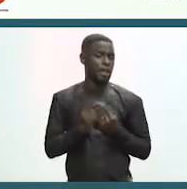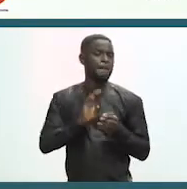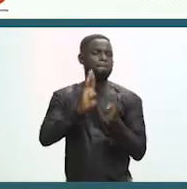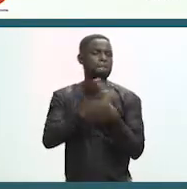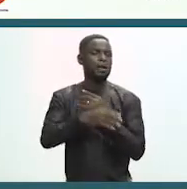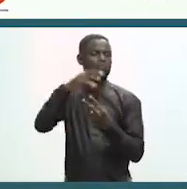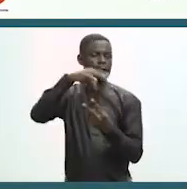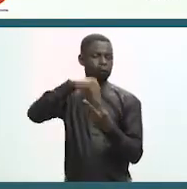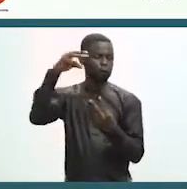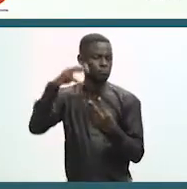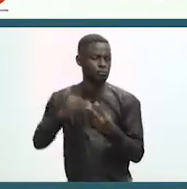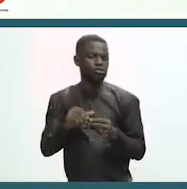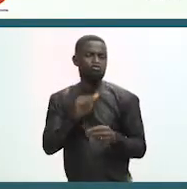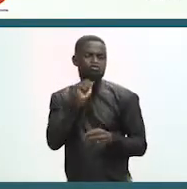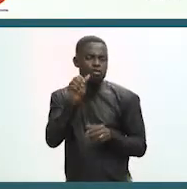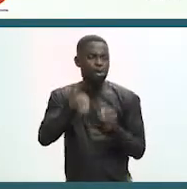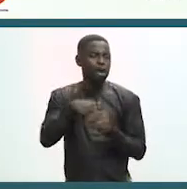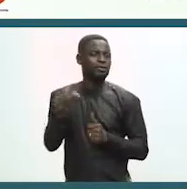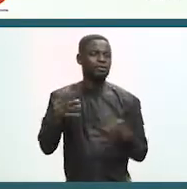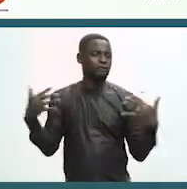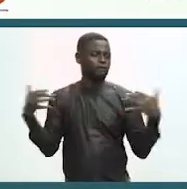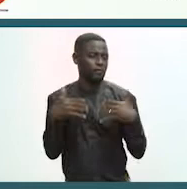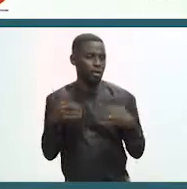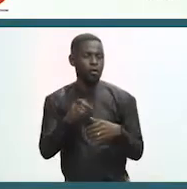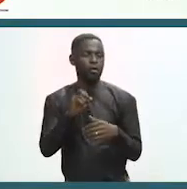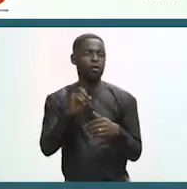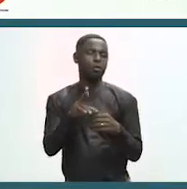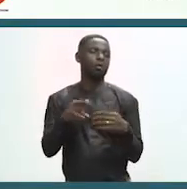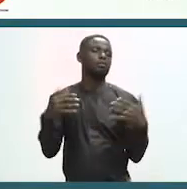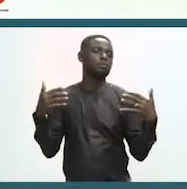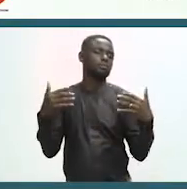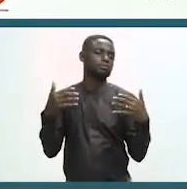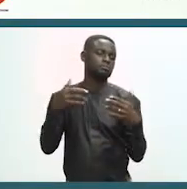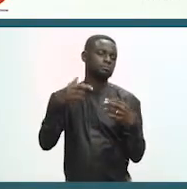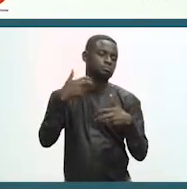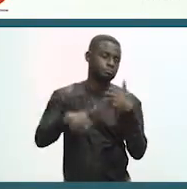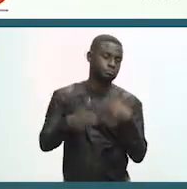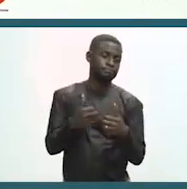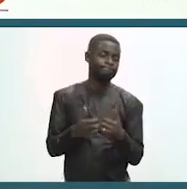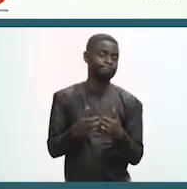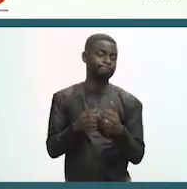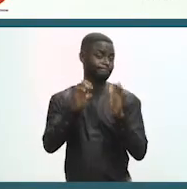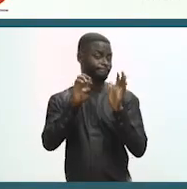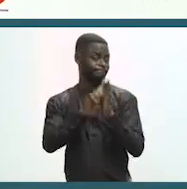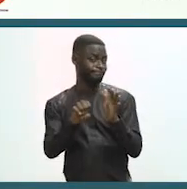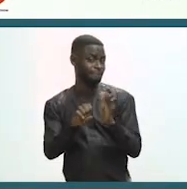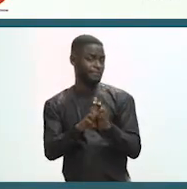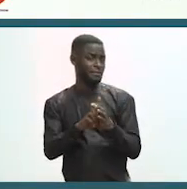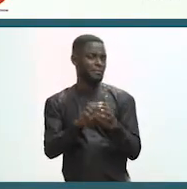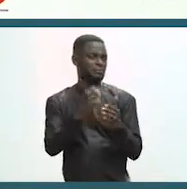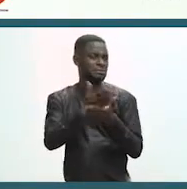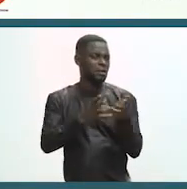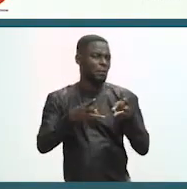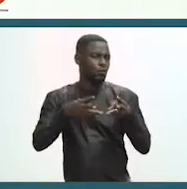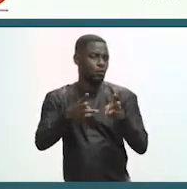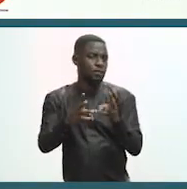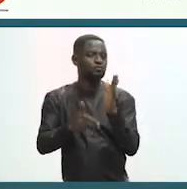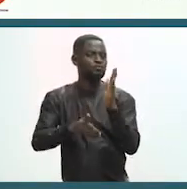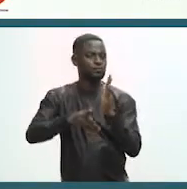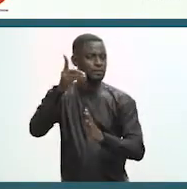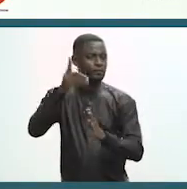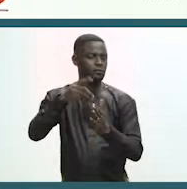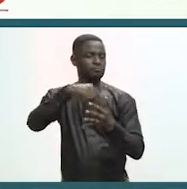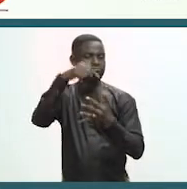choice, not out of fear or crisis. Let us look at some ways to